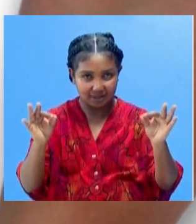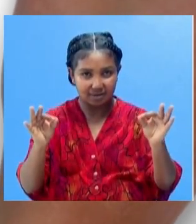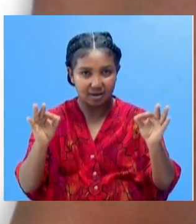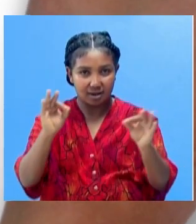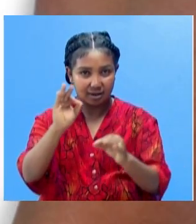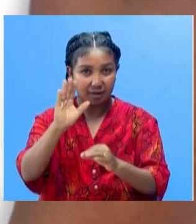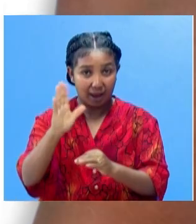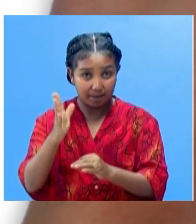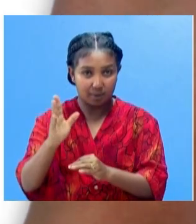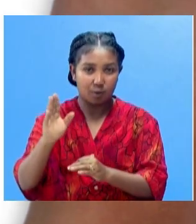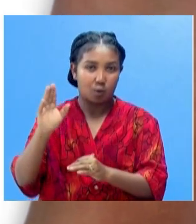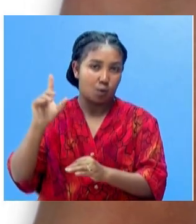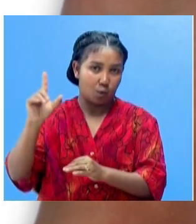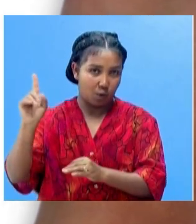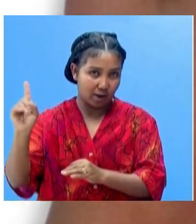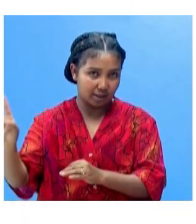type